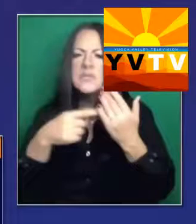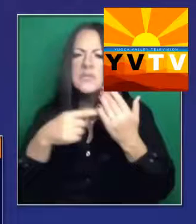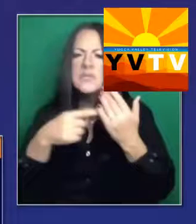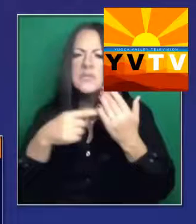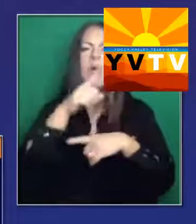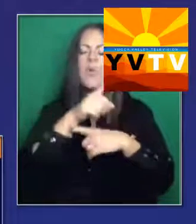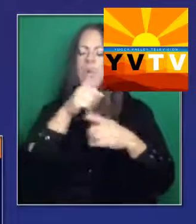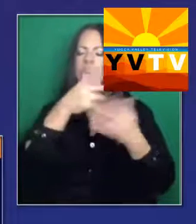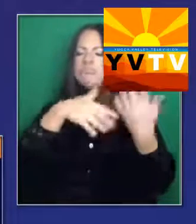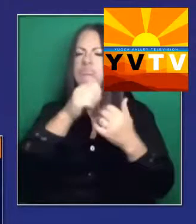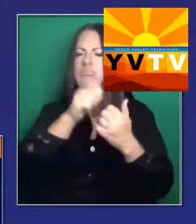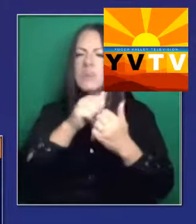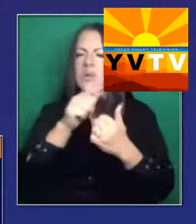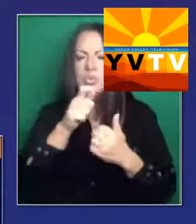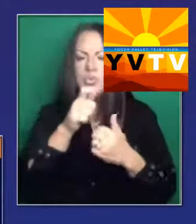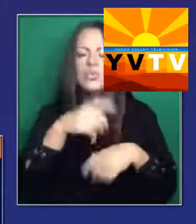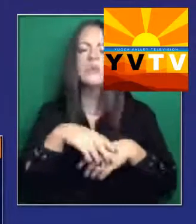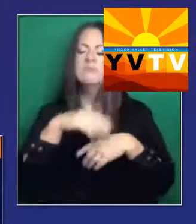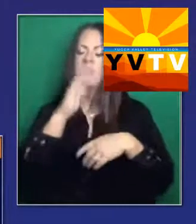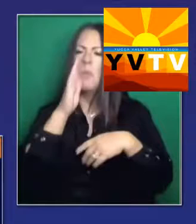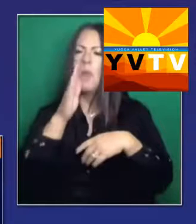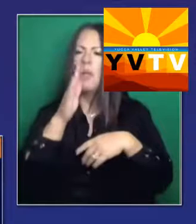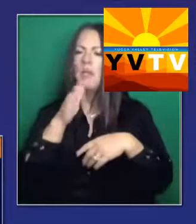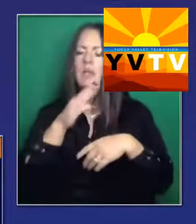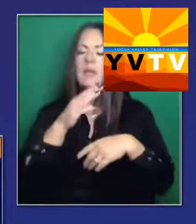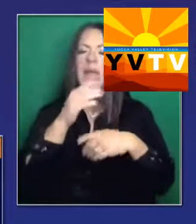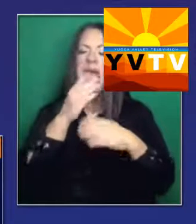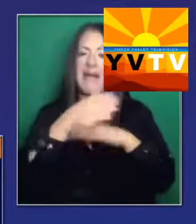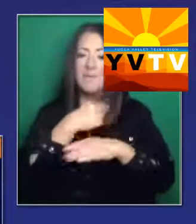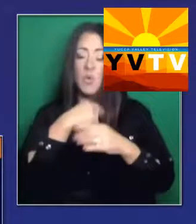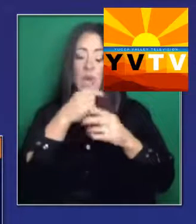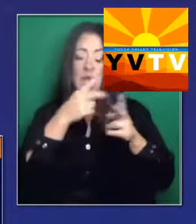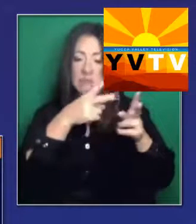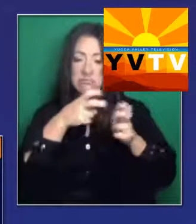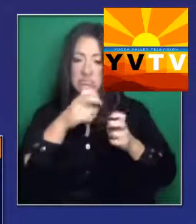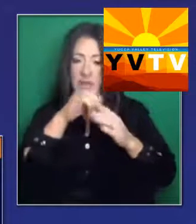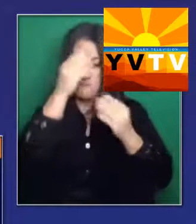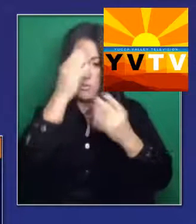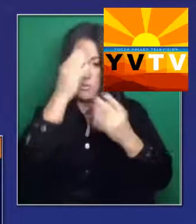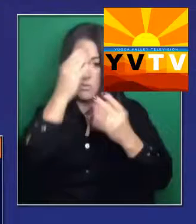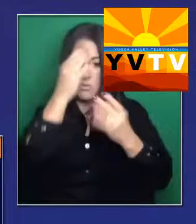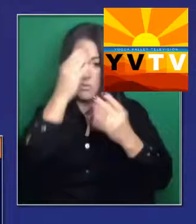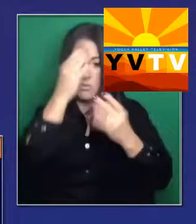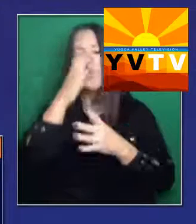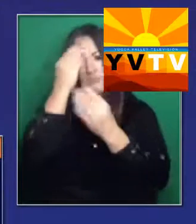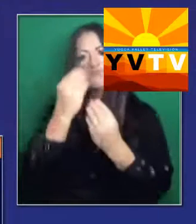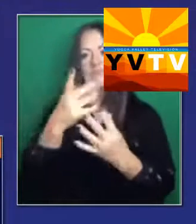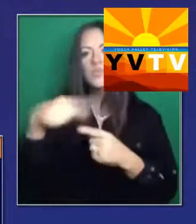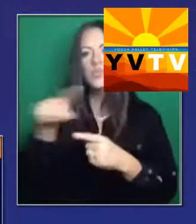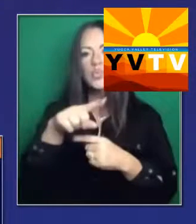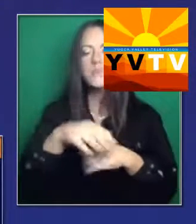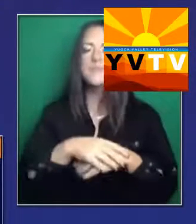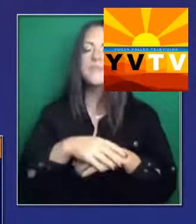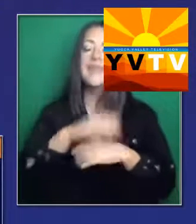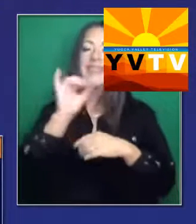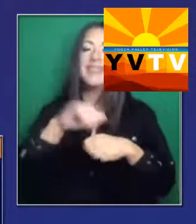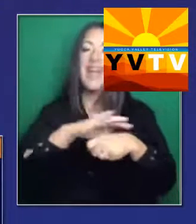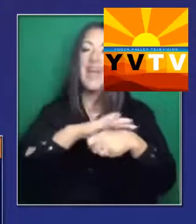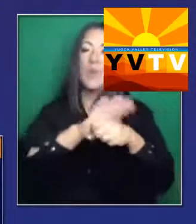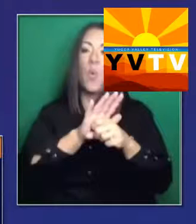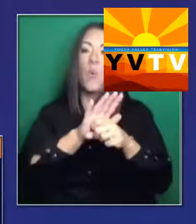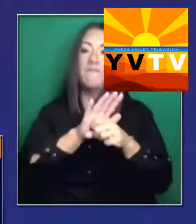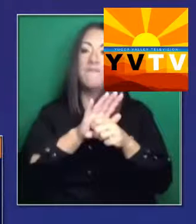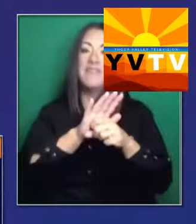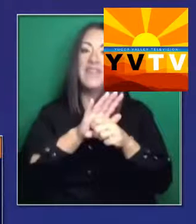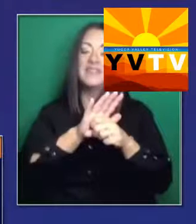becomes available, we'll share it with you. Just remind you though, this new strain, this new variant is more contagious,